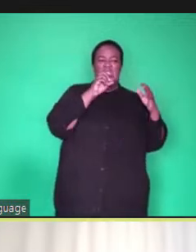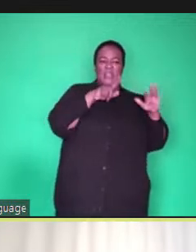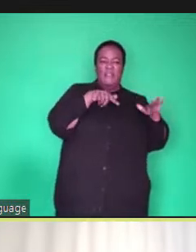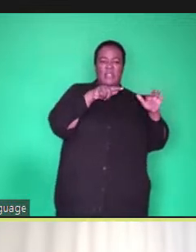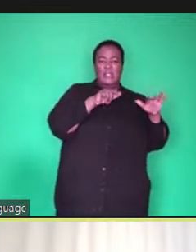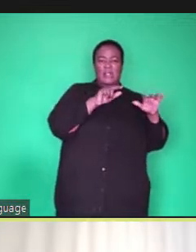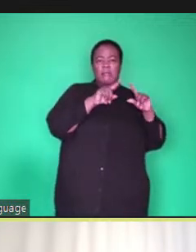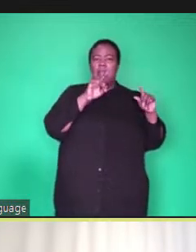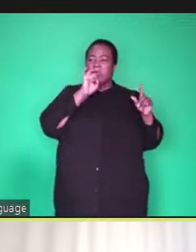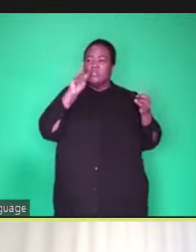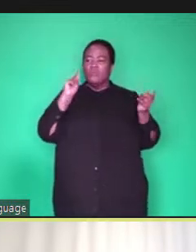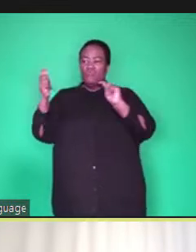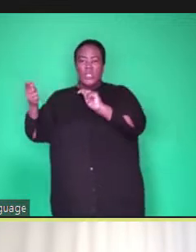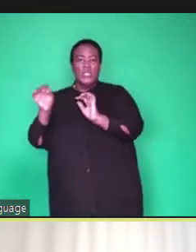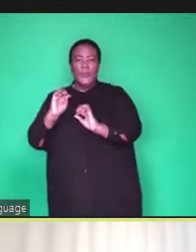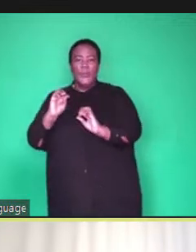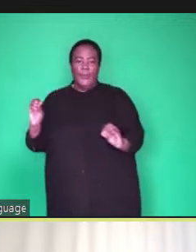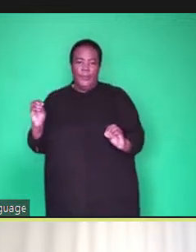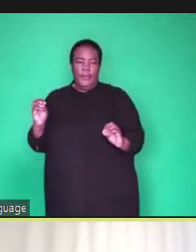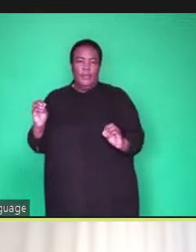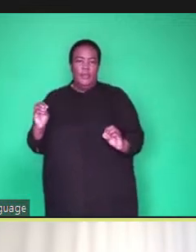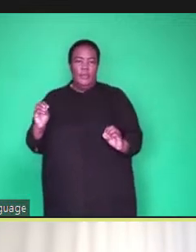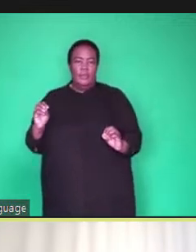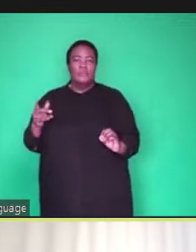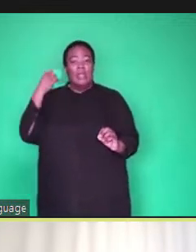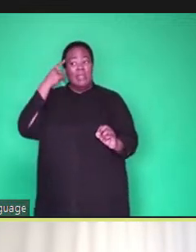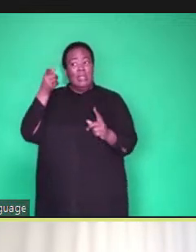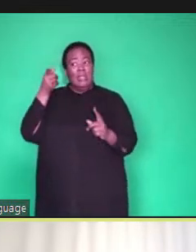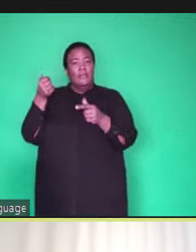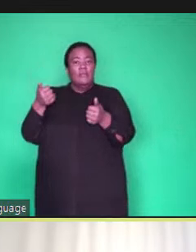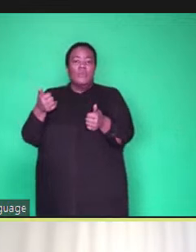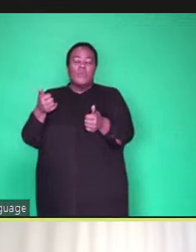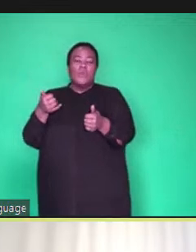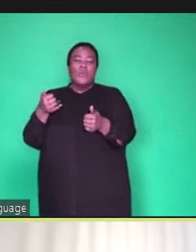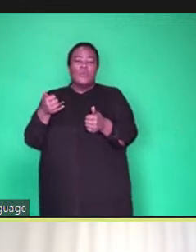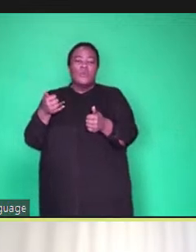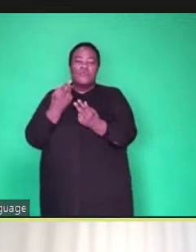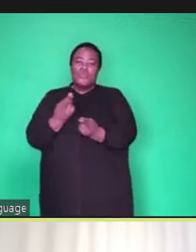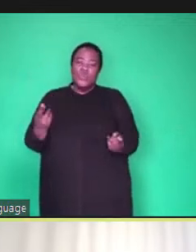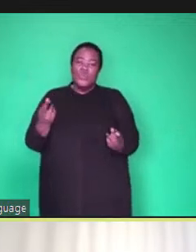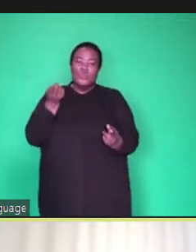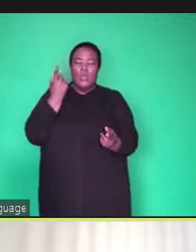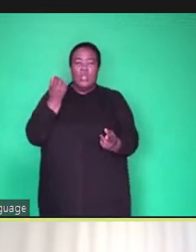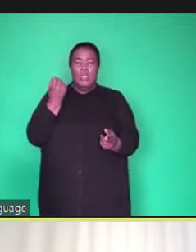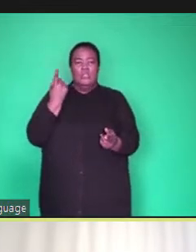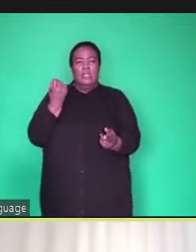And really, I think is a very useful resource for understanding